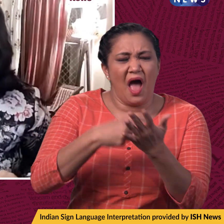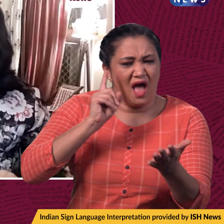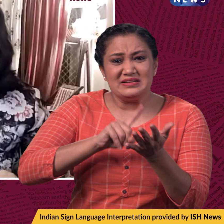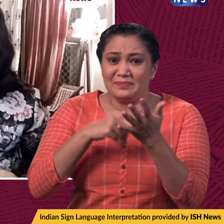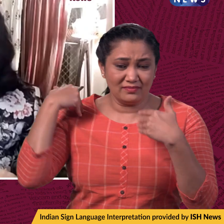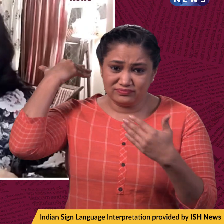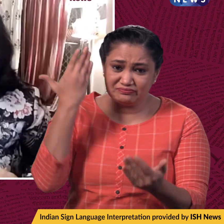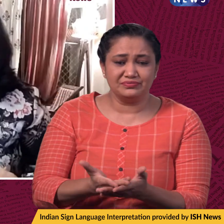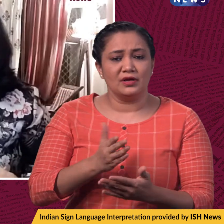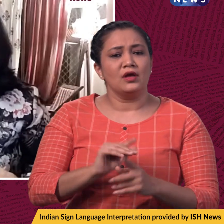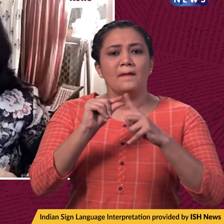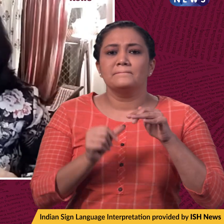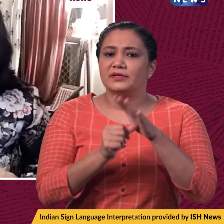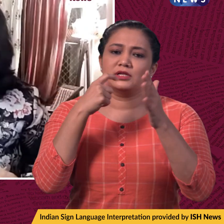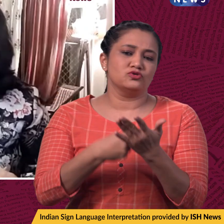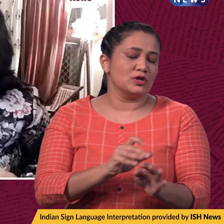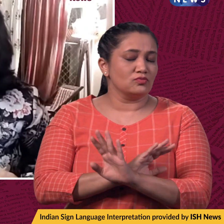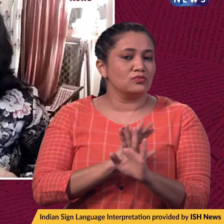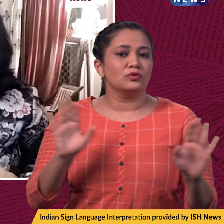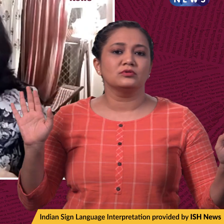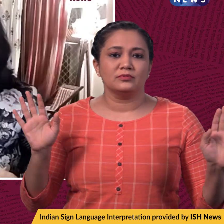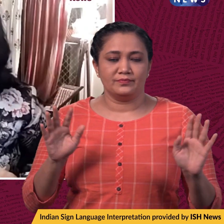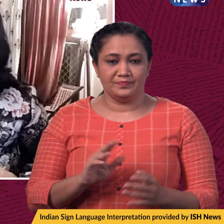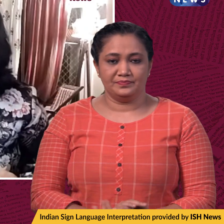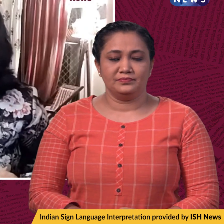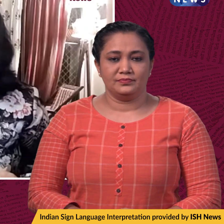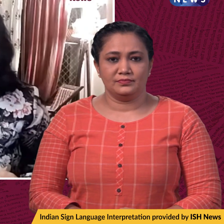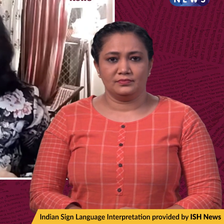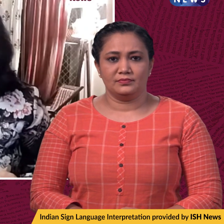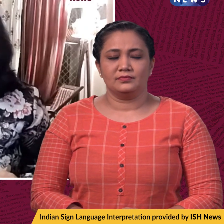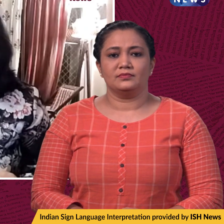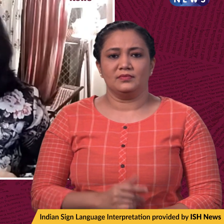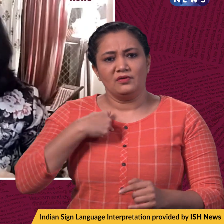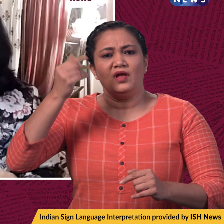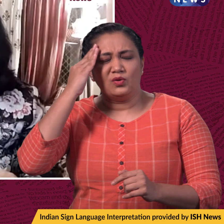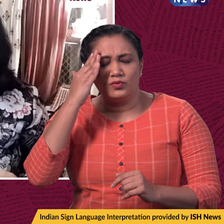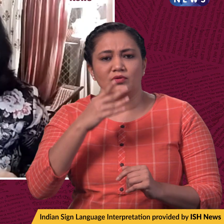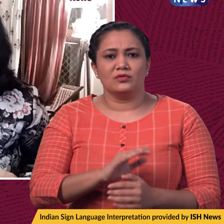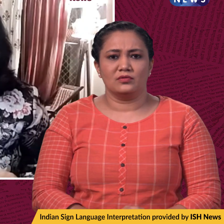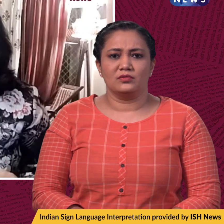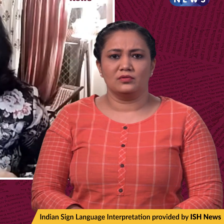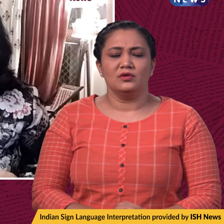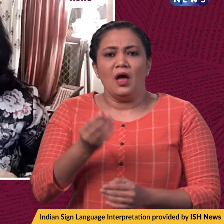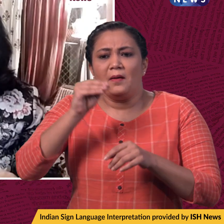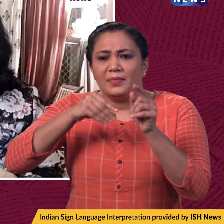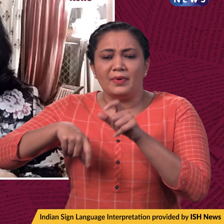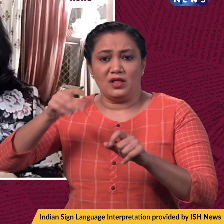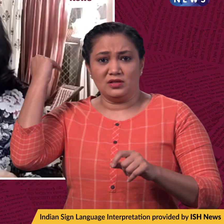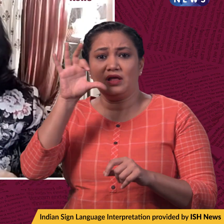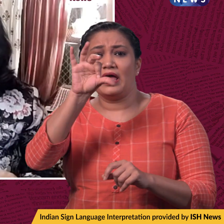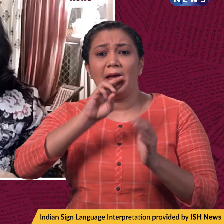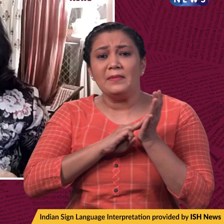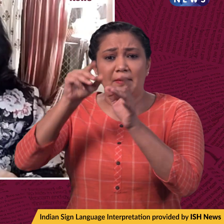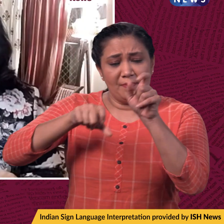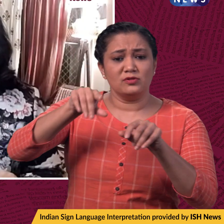his resignation, the President will not resign. He said, and I quote, "May I remind you that 6.9 million people voted for